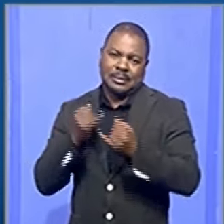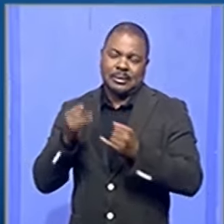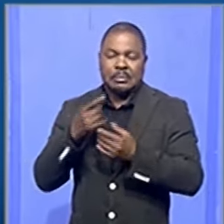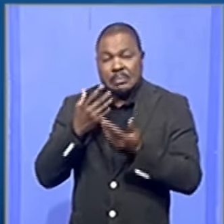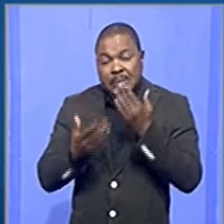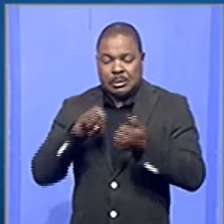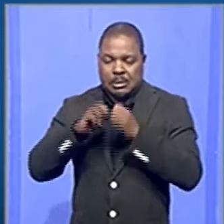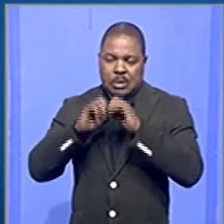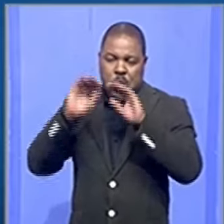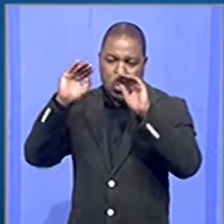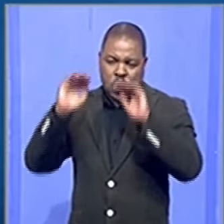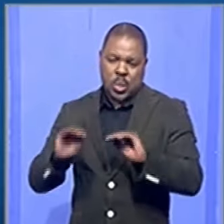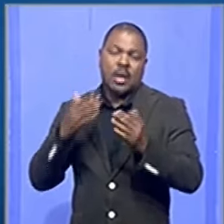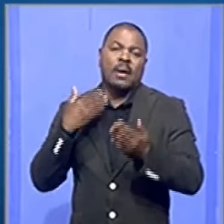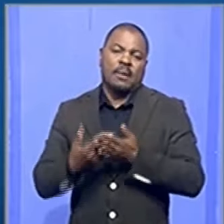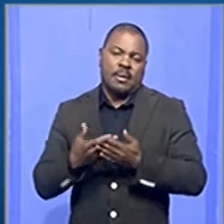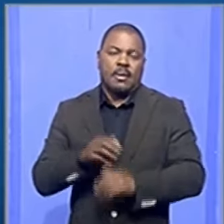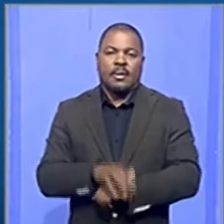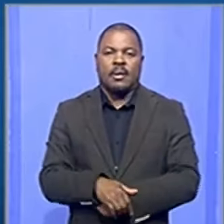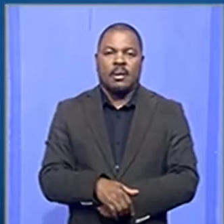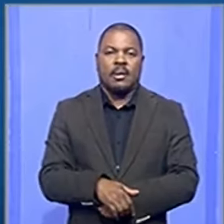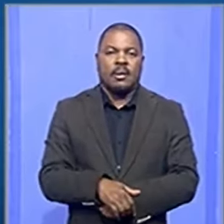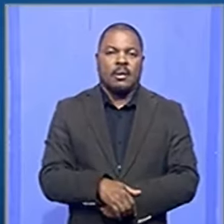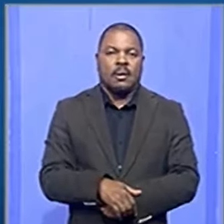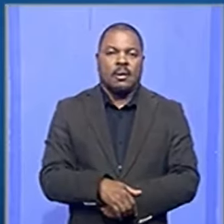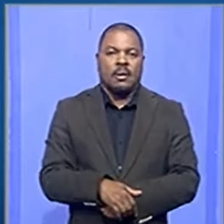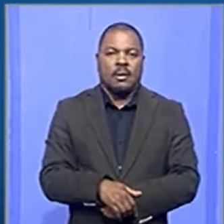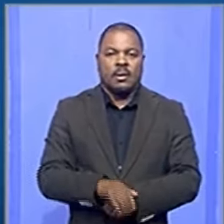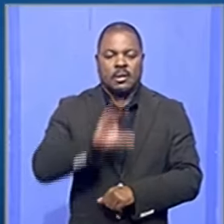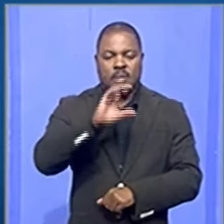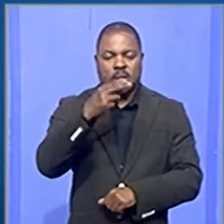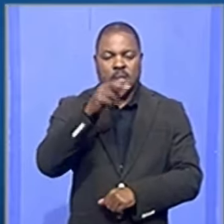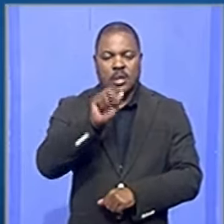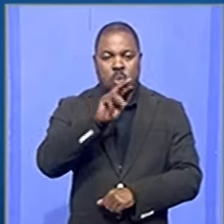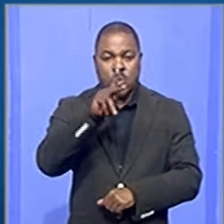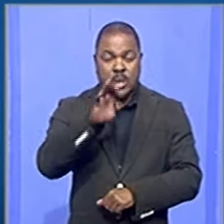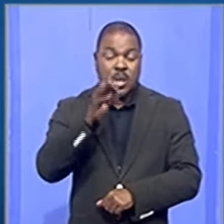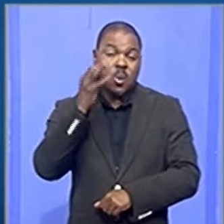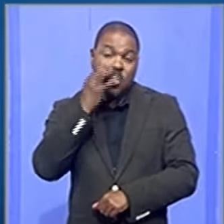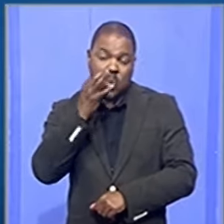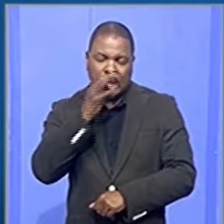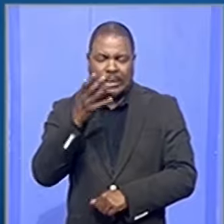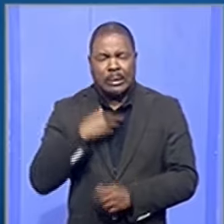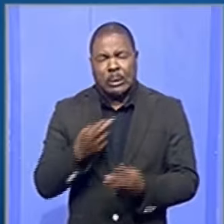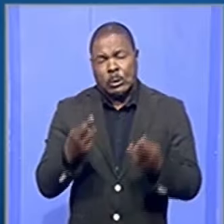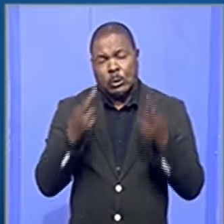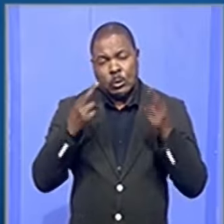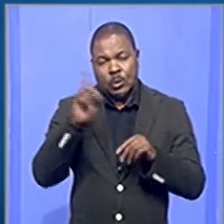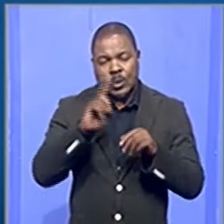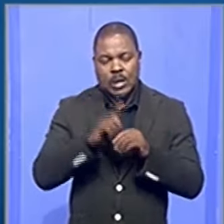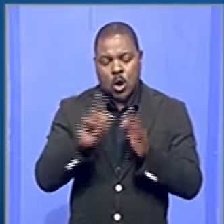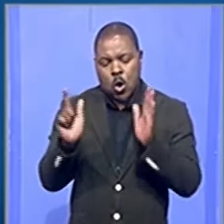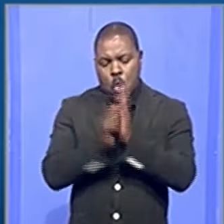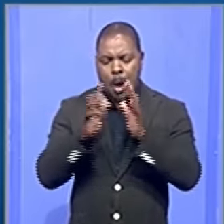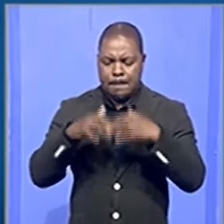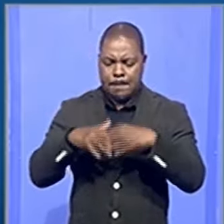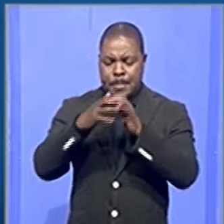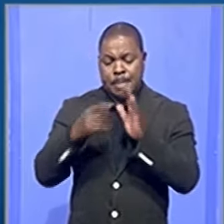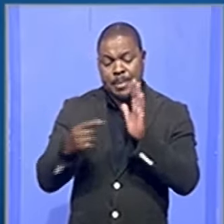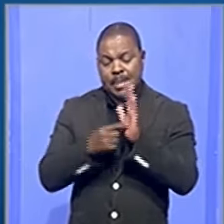bjo o ka fokotšega. Tekla Kachao ke yena o re ke duma ge go ka tla melao wa